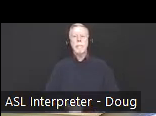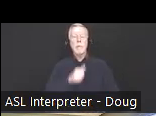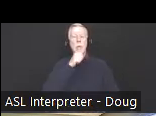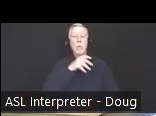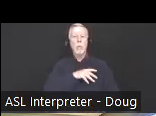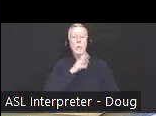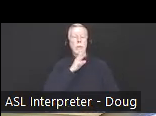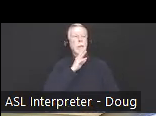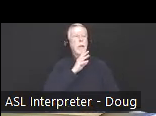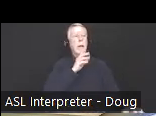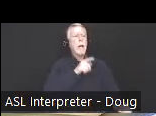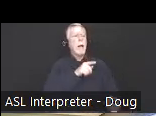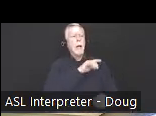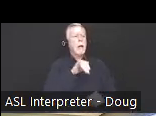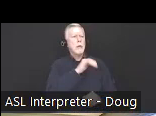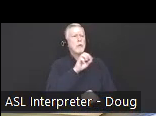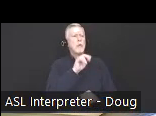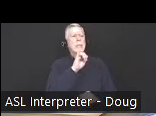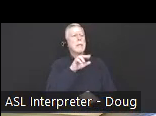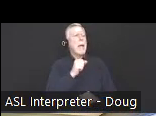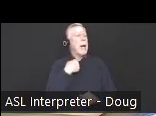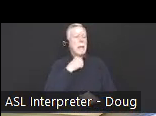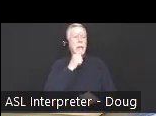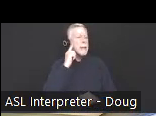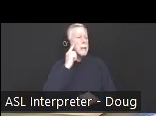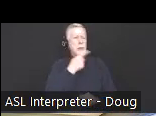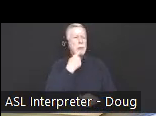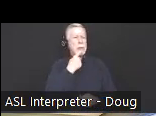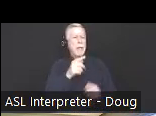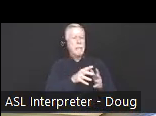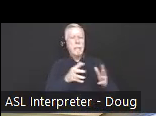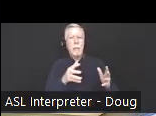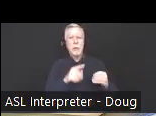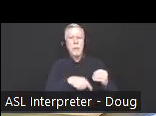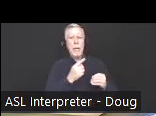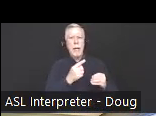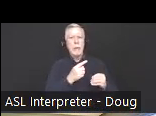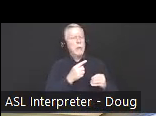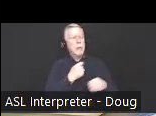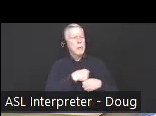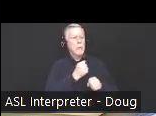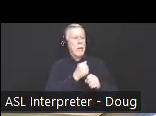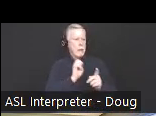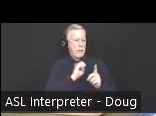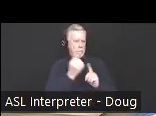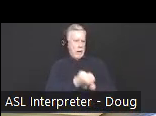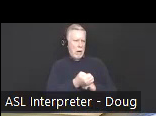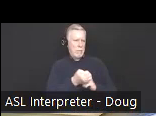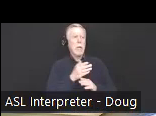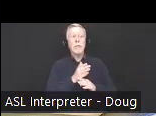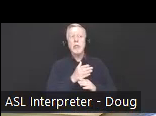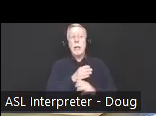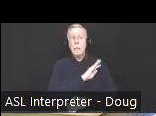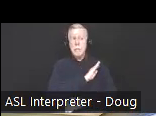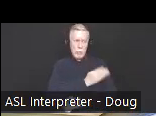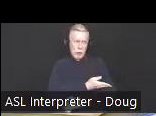Junious, I didn't hear you say very much about creating an environment of shared power